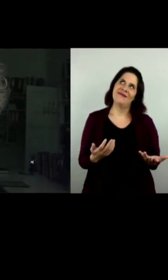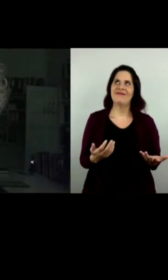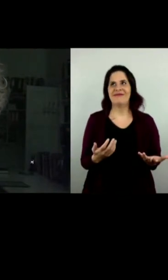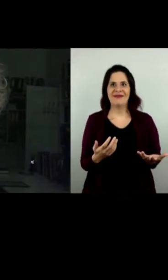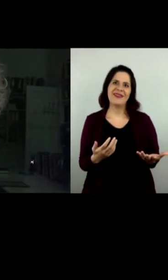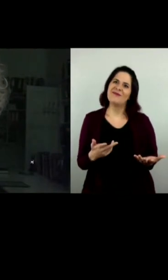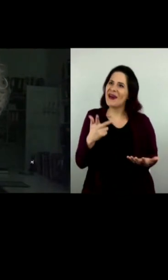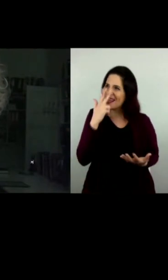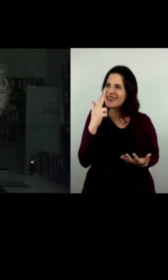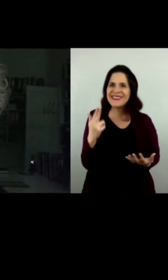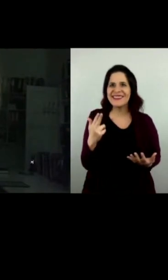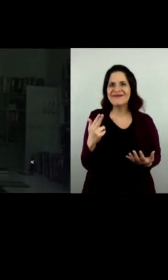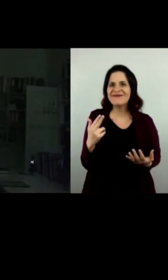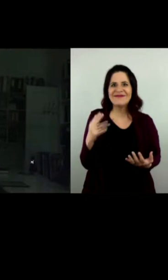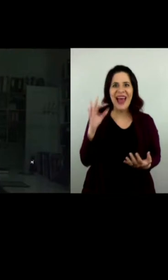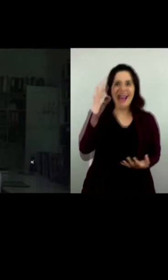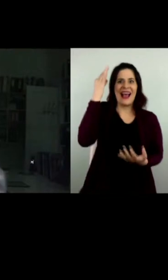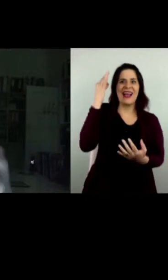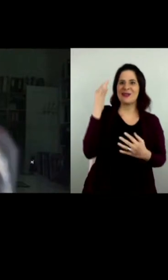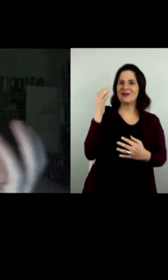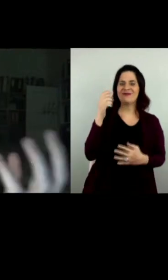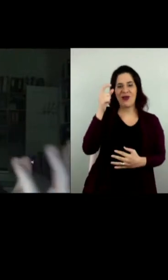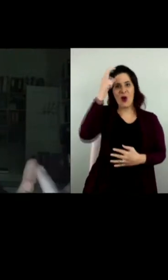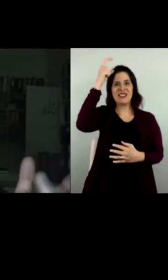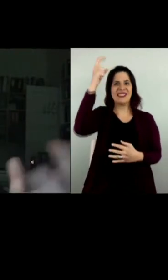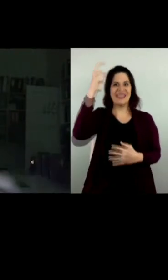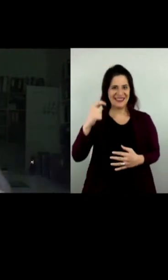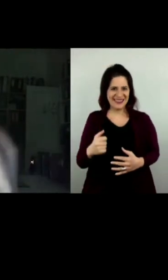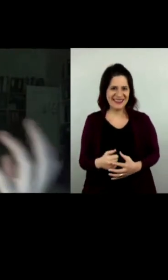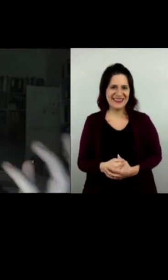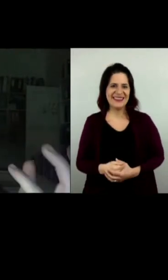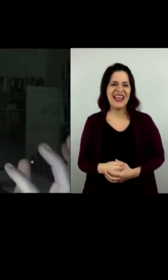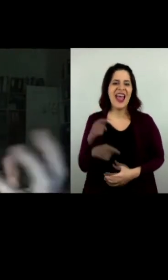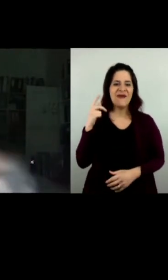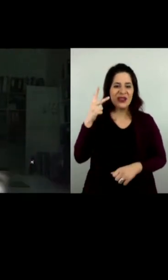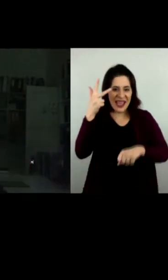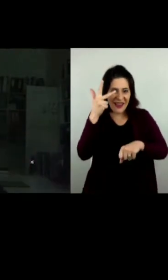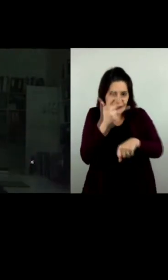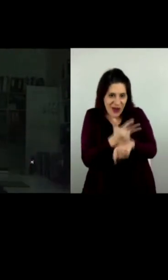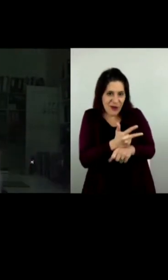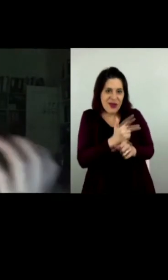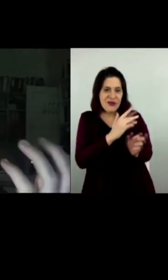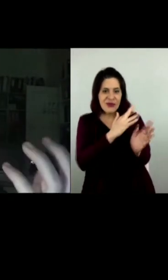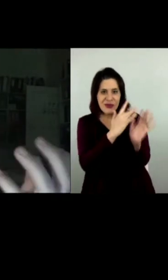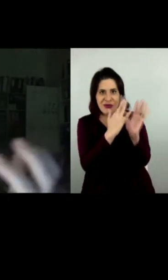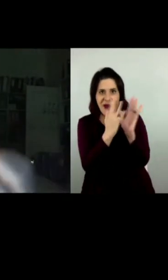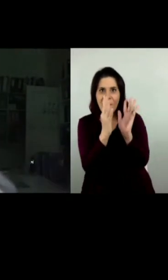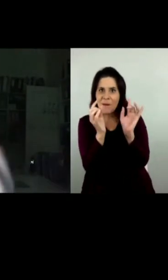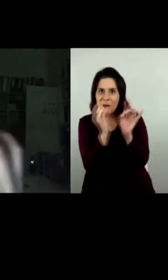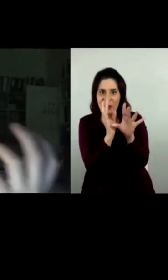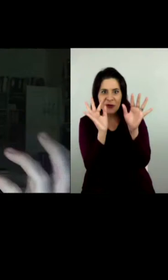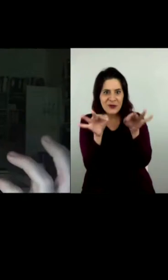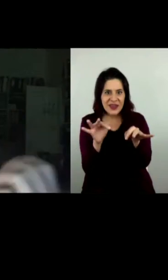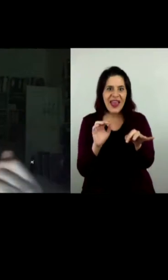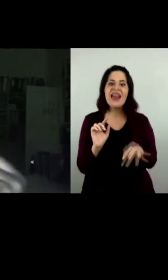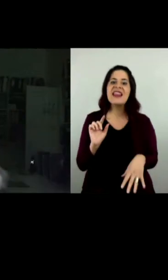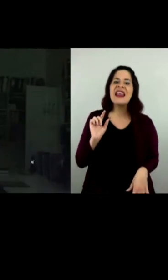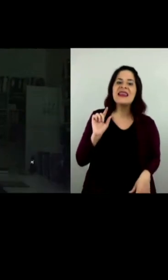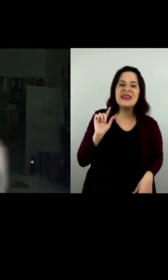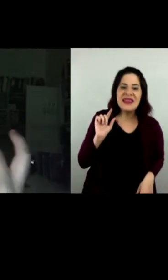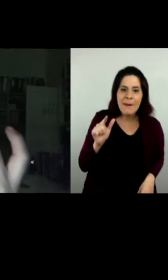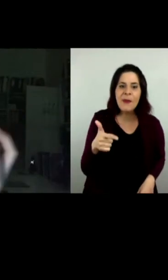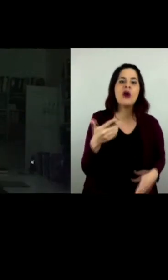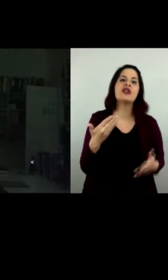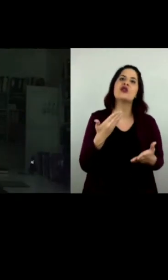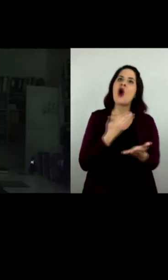And it was just coincidental, right? You finished the film and then went to the quarantine. Yeah, lockdown started, quarantine